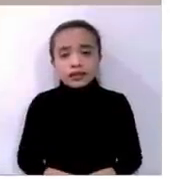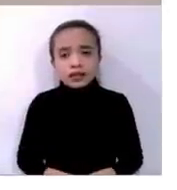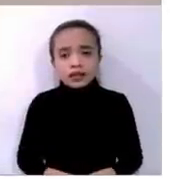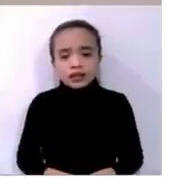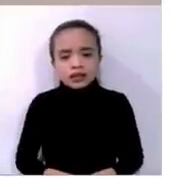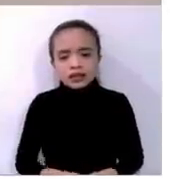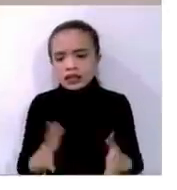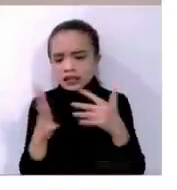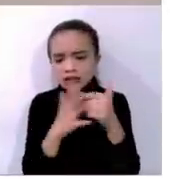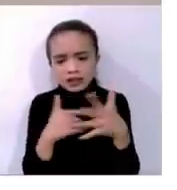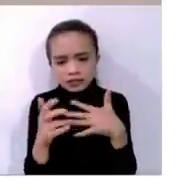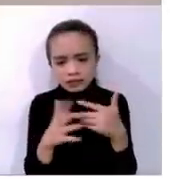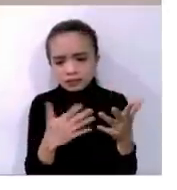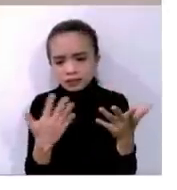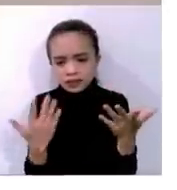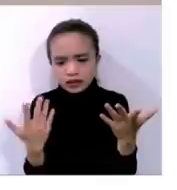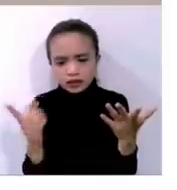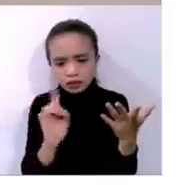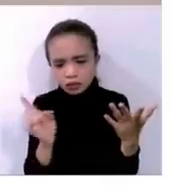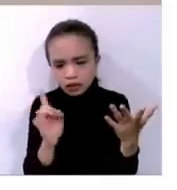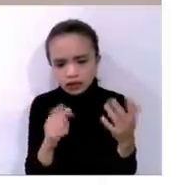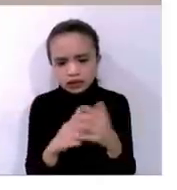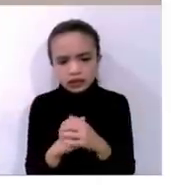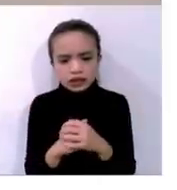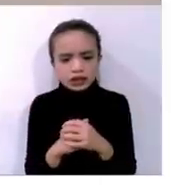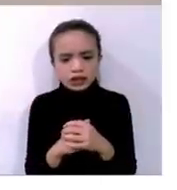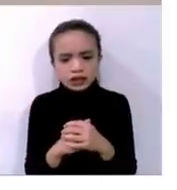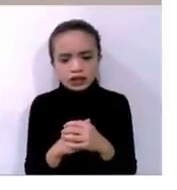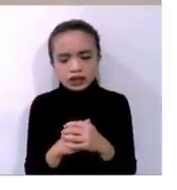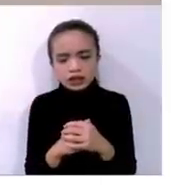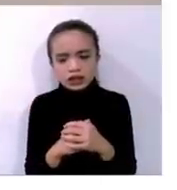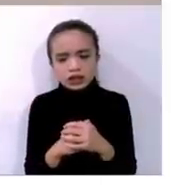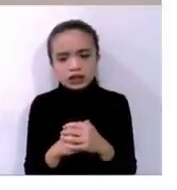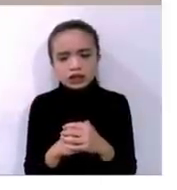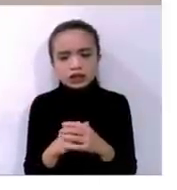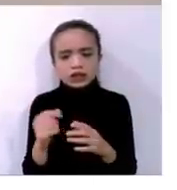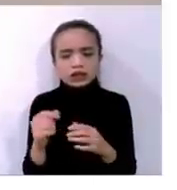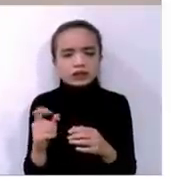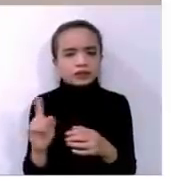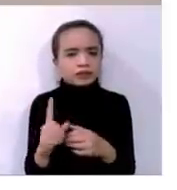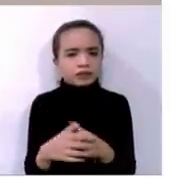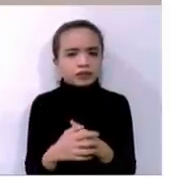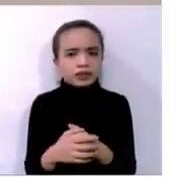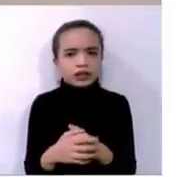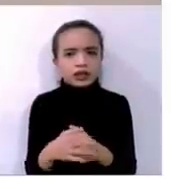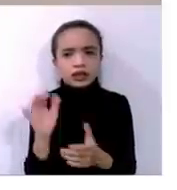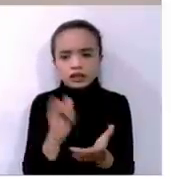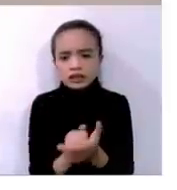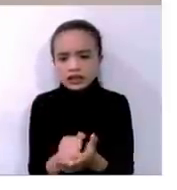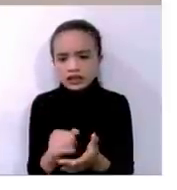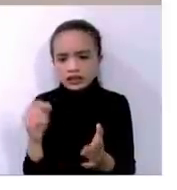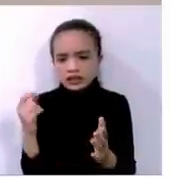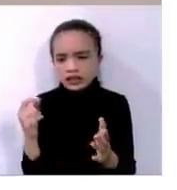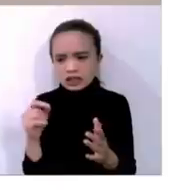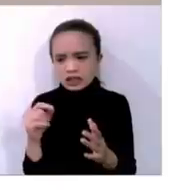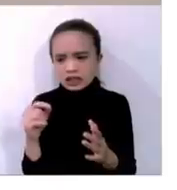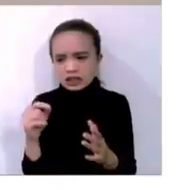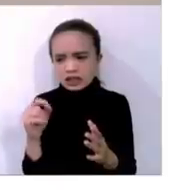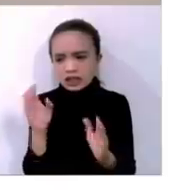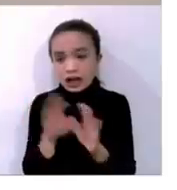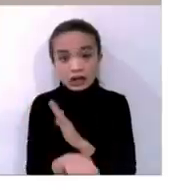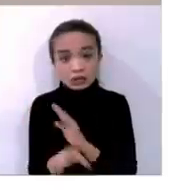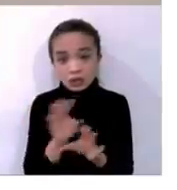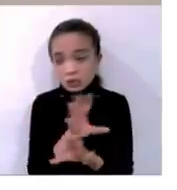if it's payment for deficiency taxes for those 4 years, it does not cure the defect. That offense involves moral